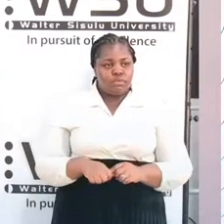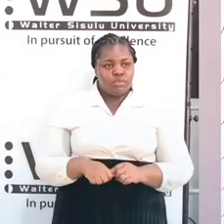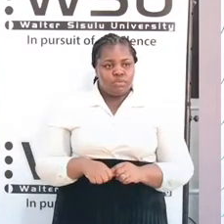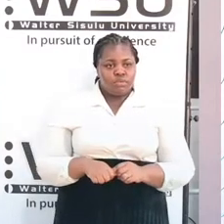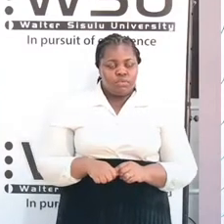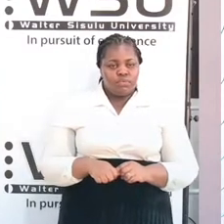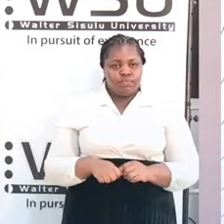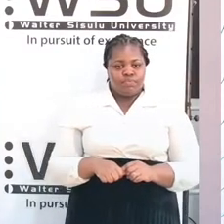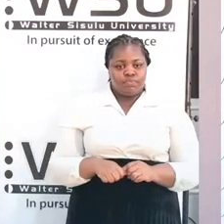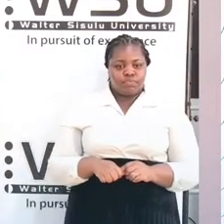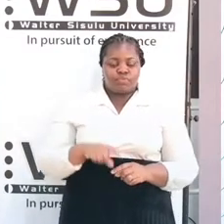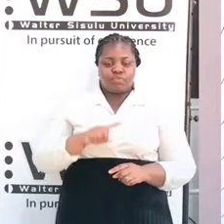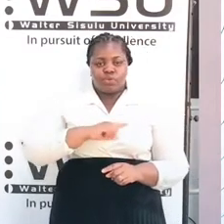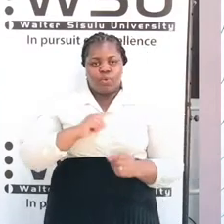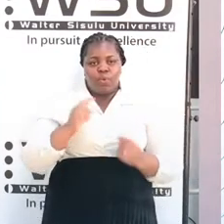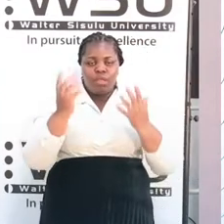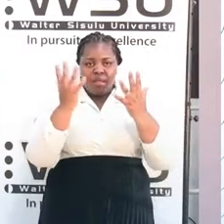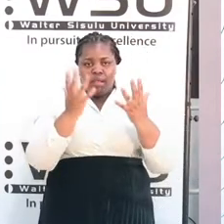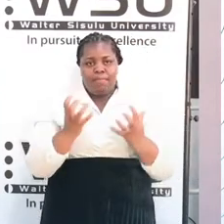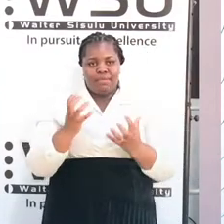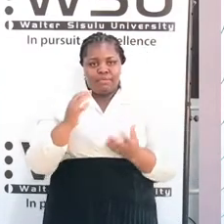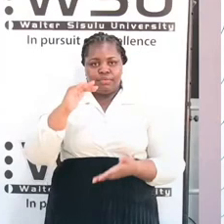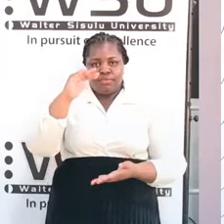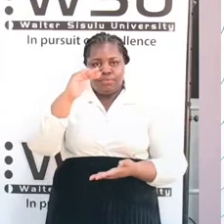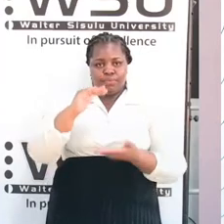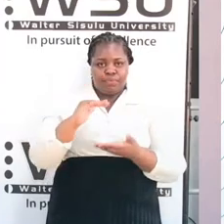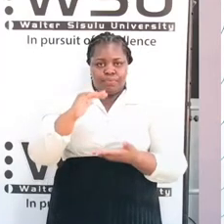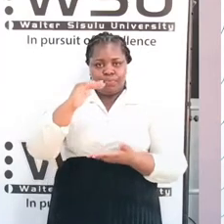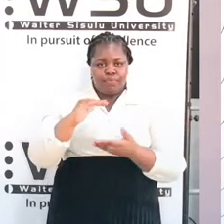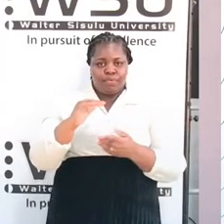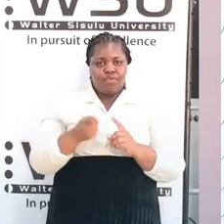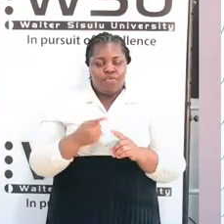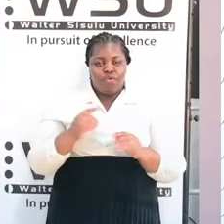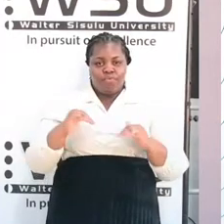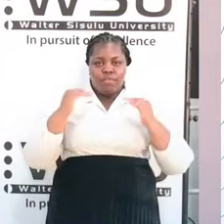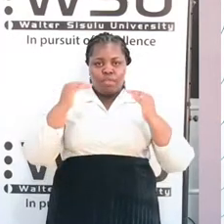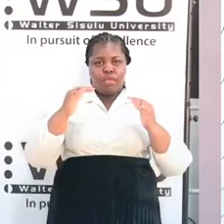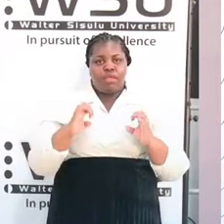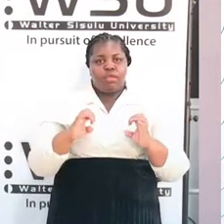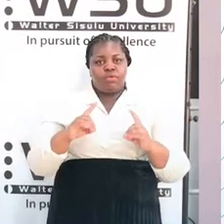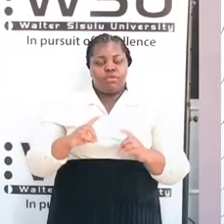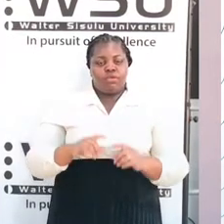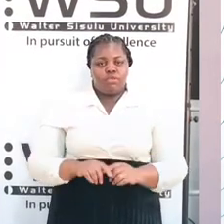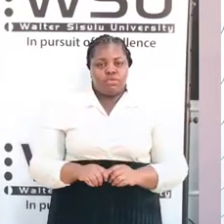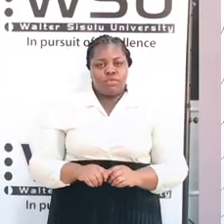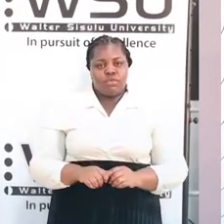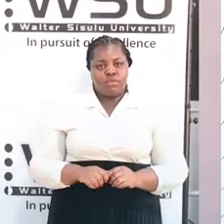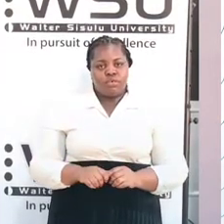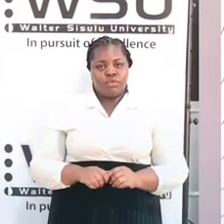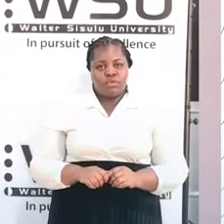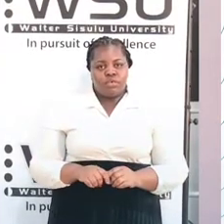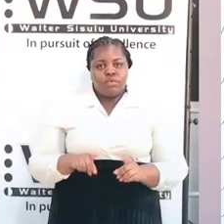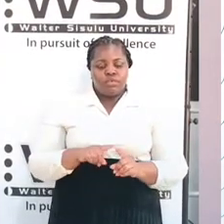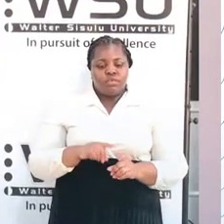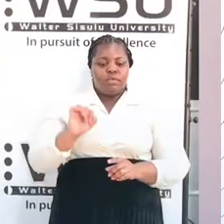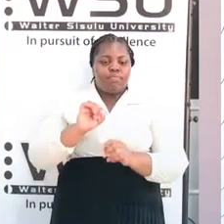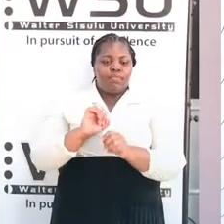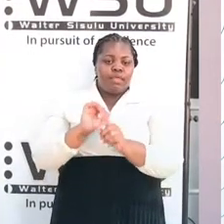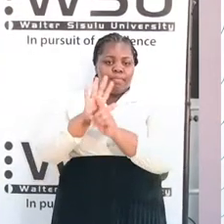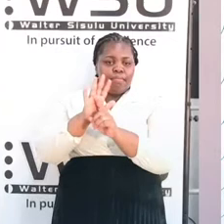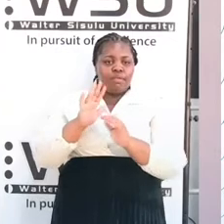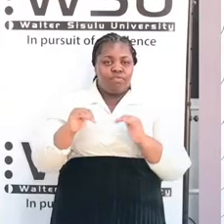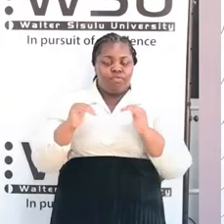around the shrinking of budgets by the higher education and their impact on